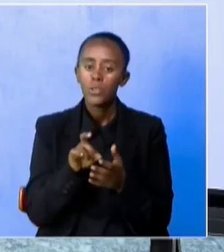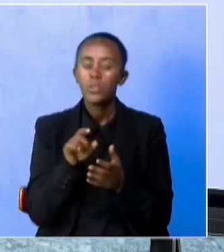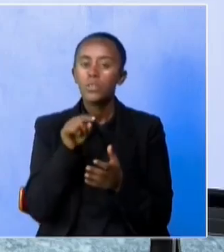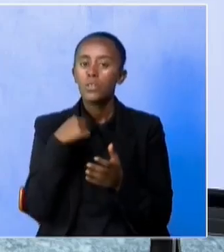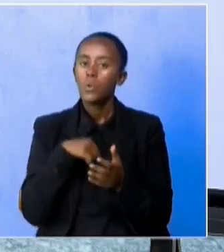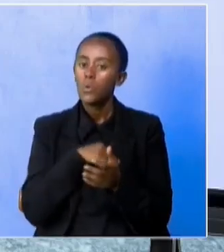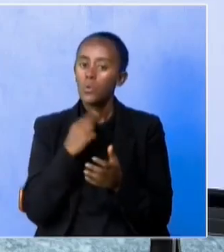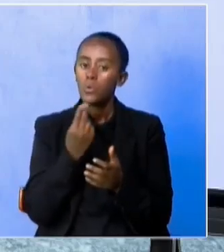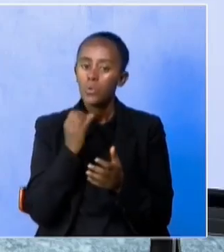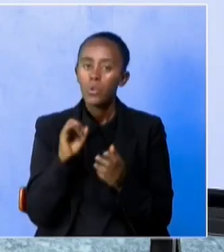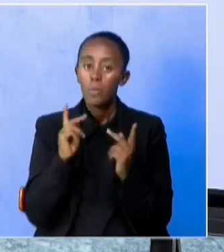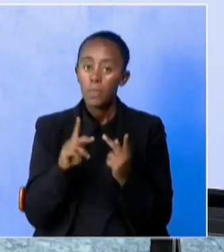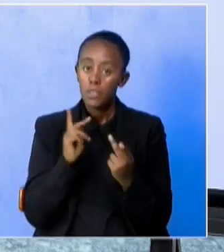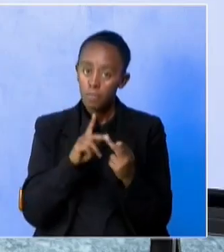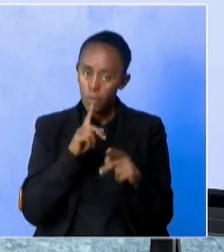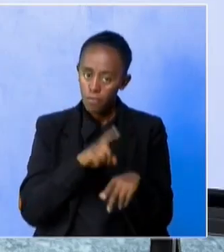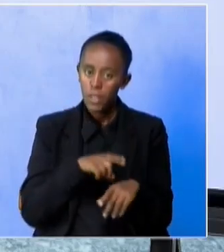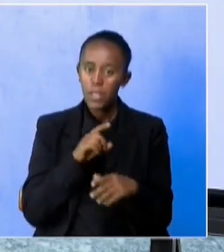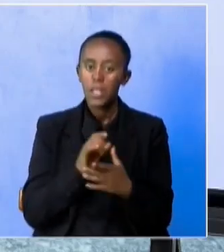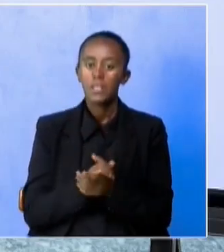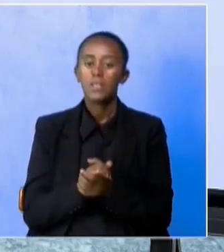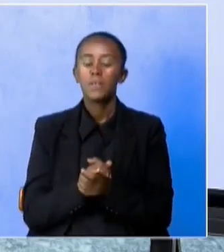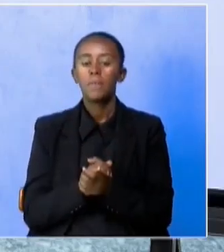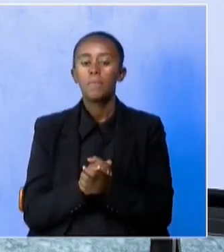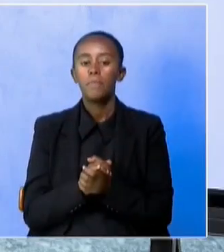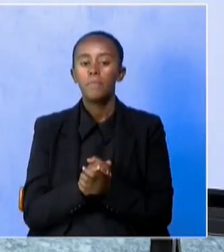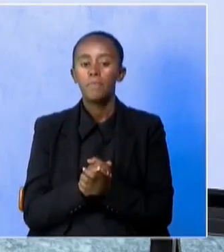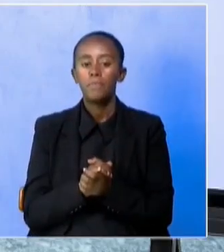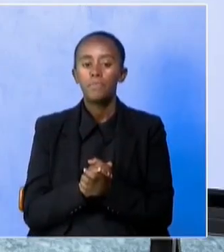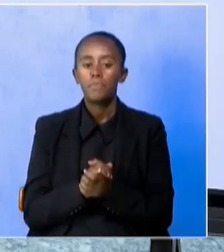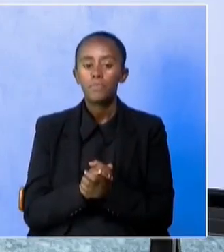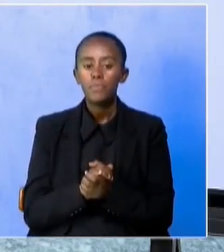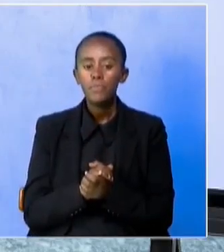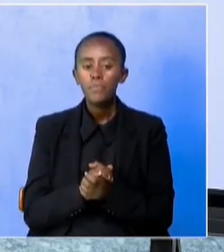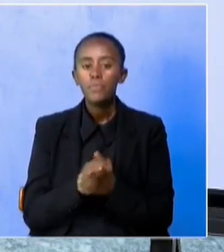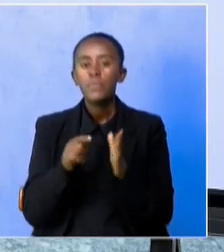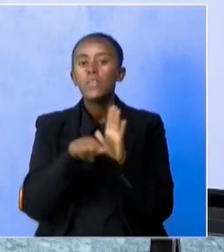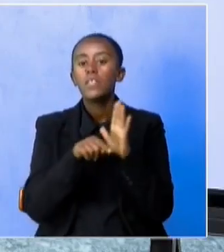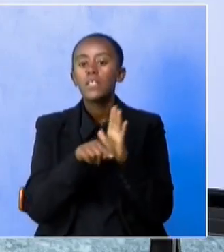tense. And what about if it's a negative sentence?